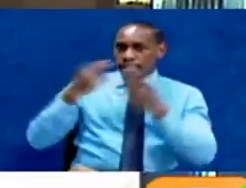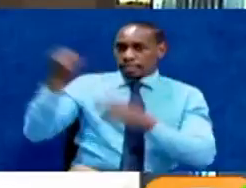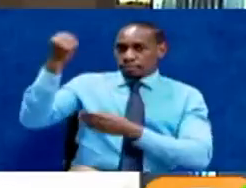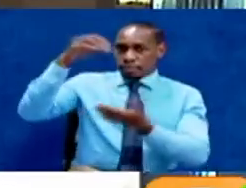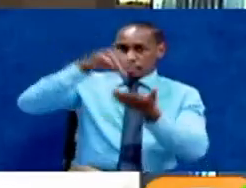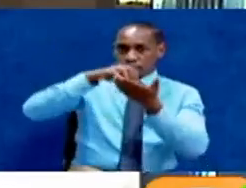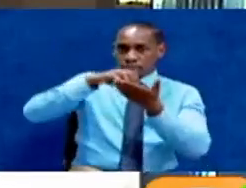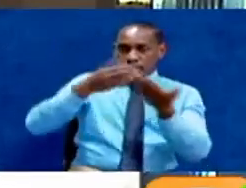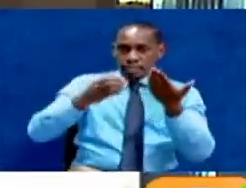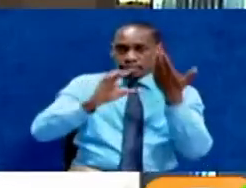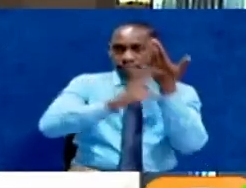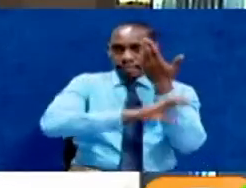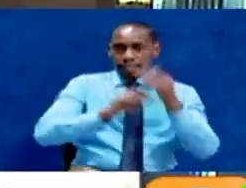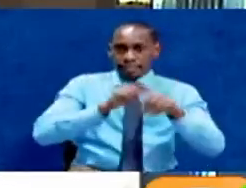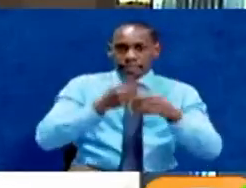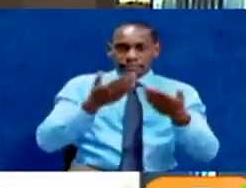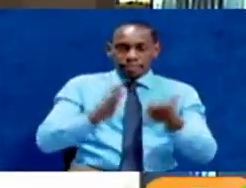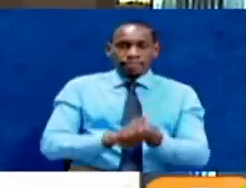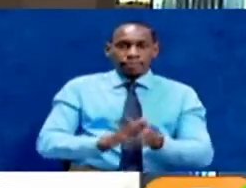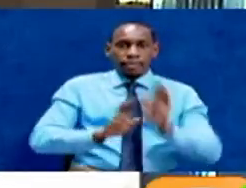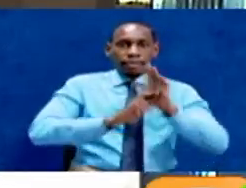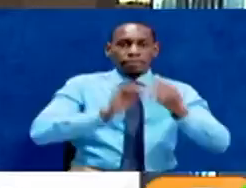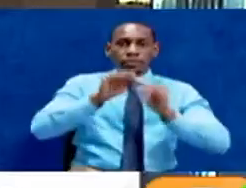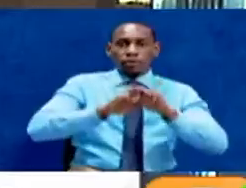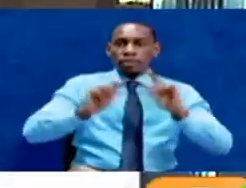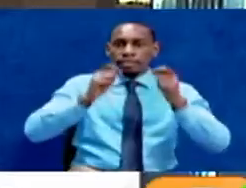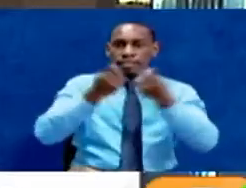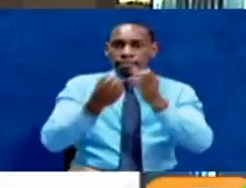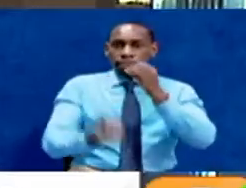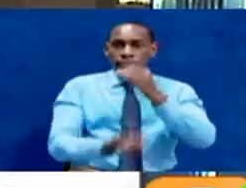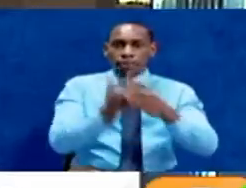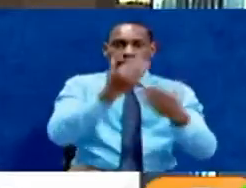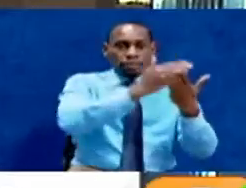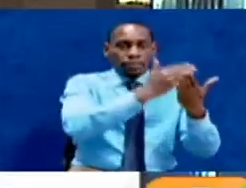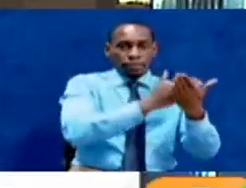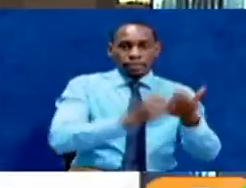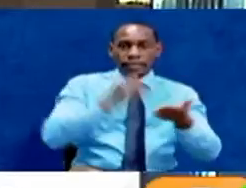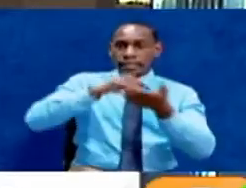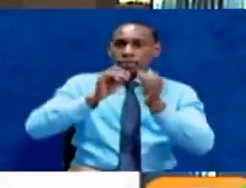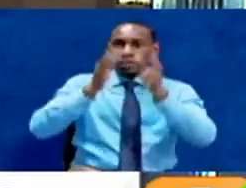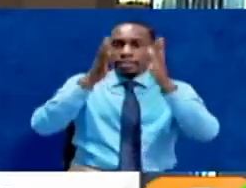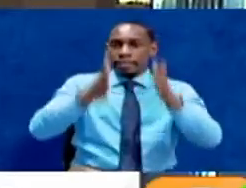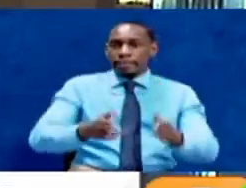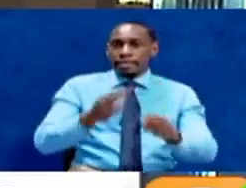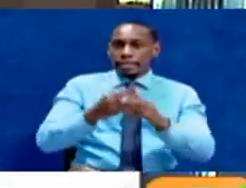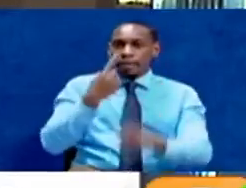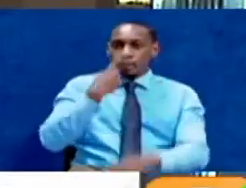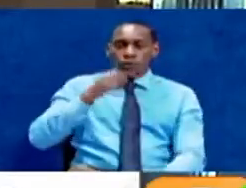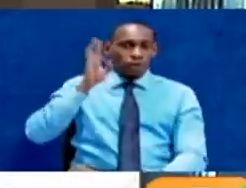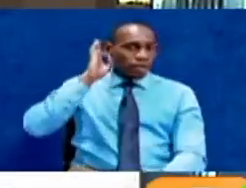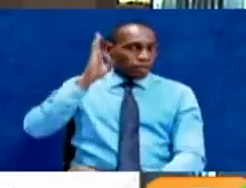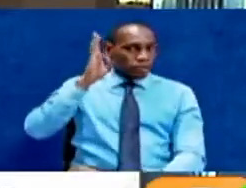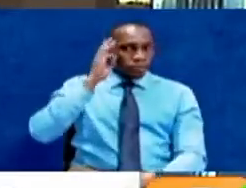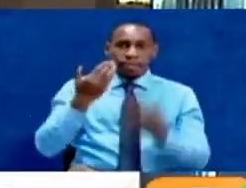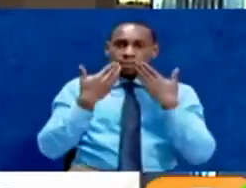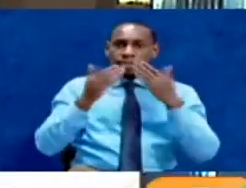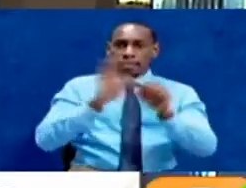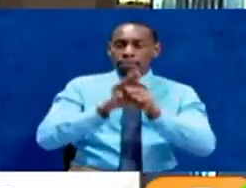of the country at this time. On behalf of the whole team that makes this program possible, including my sign language interpreter, Wilson